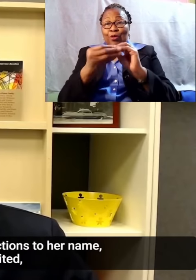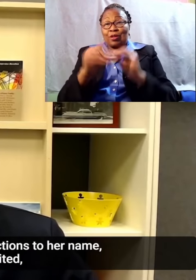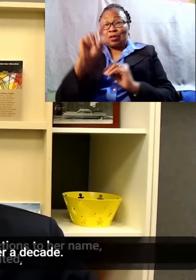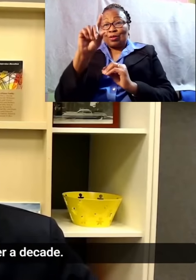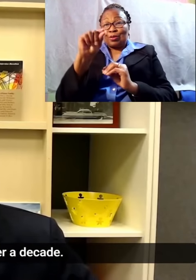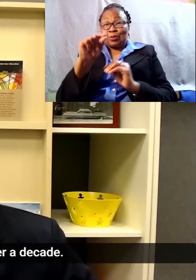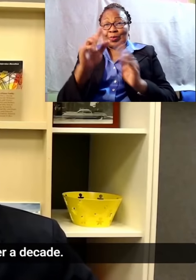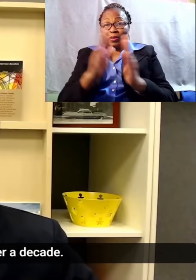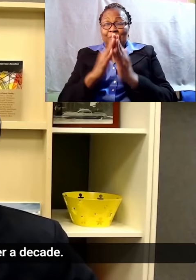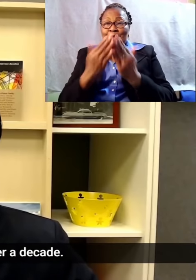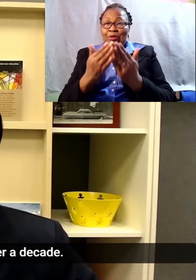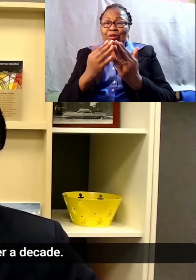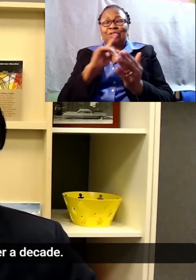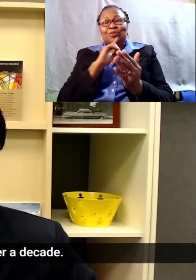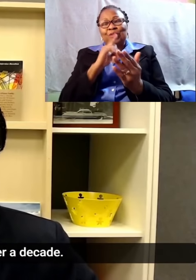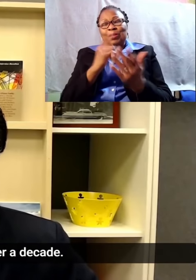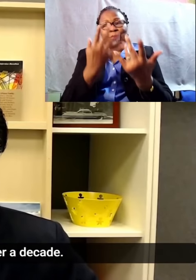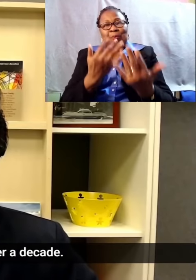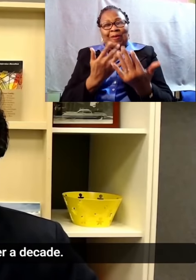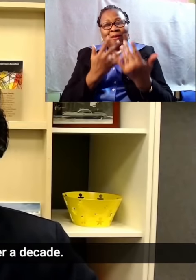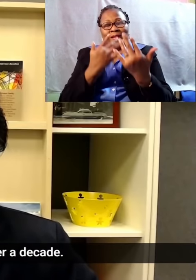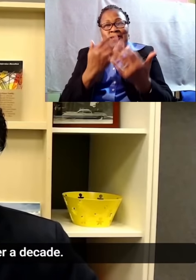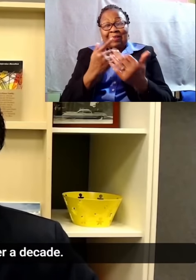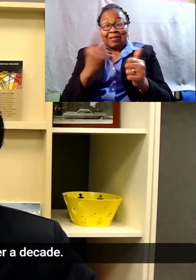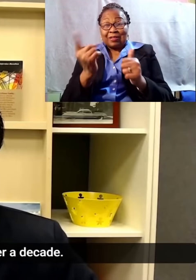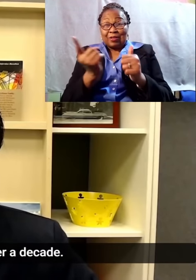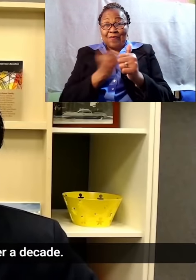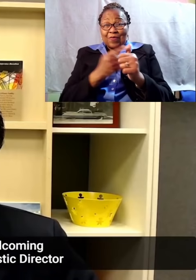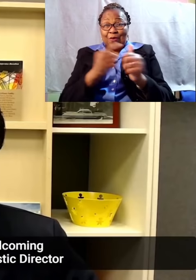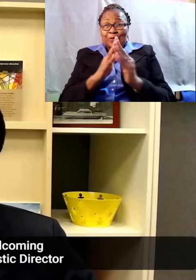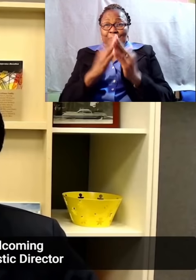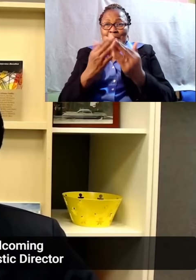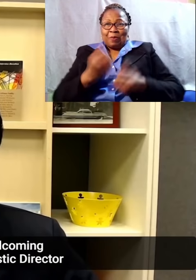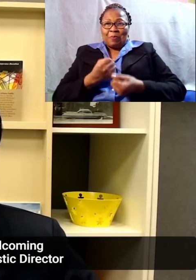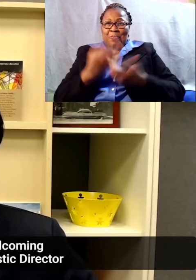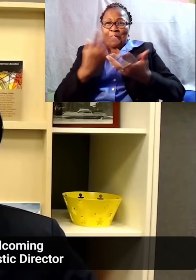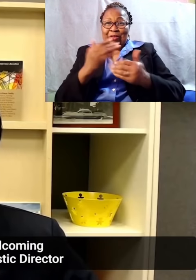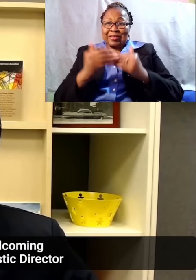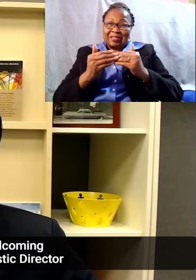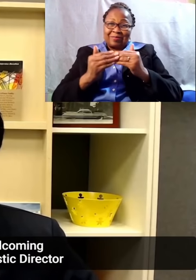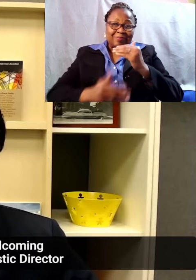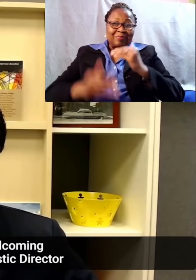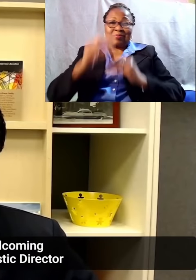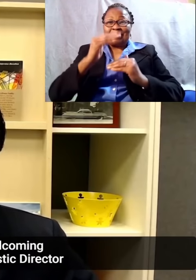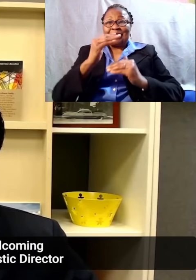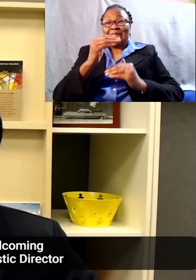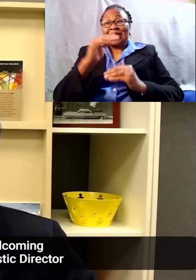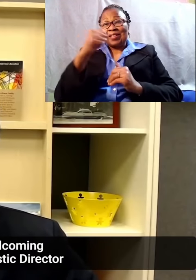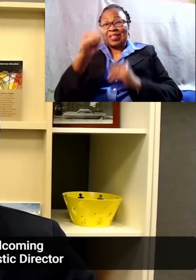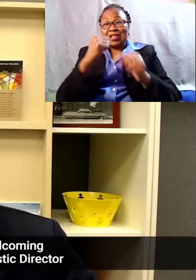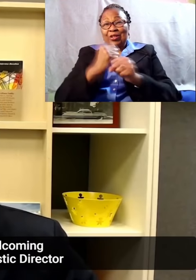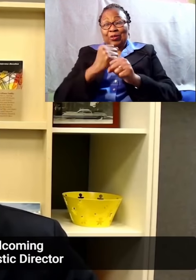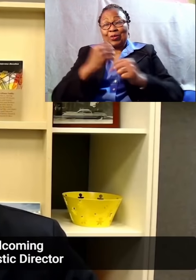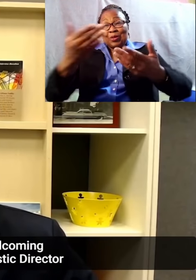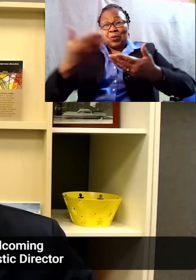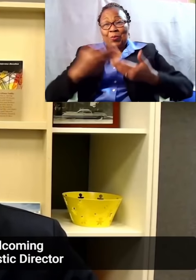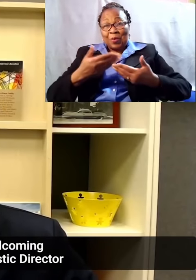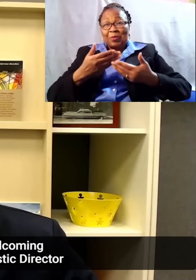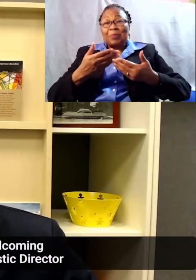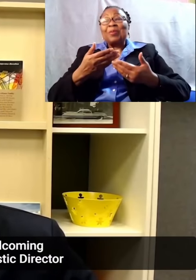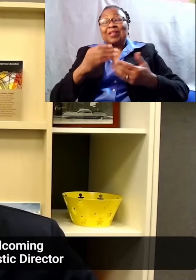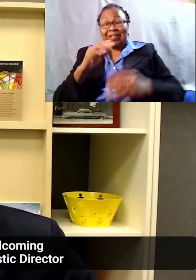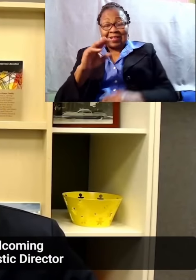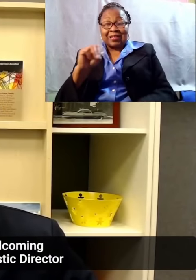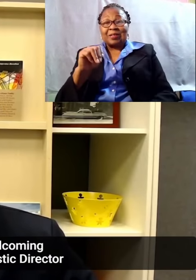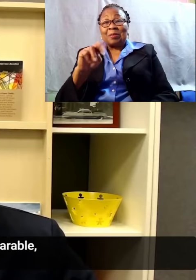long awaited, being her first book of poetry in over a decade. With that, please help me in welcoming the festival's Marilynn Thoma